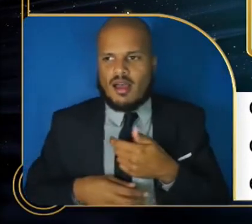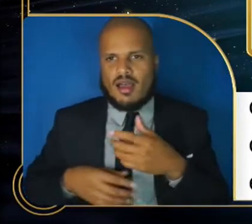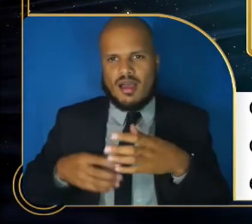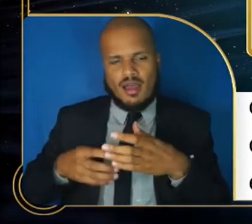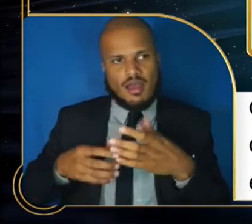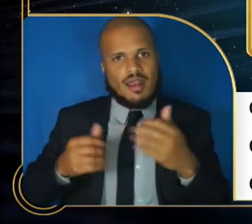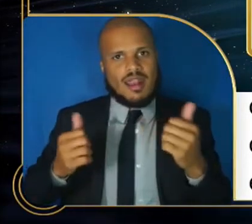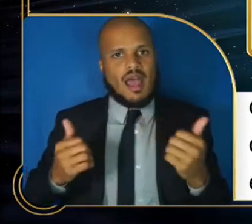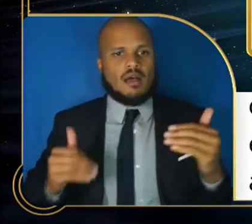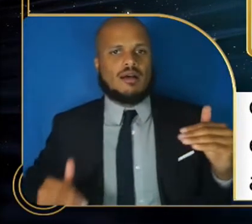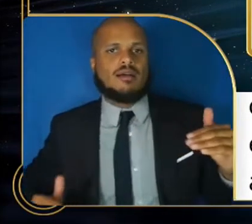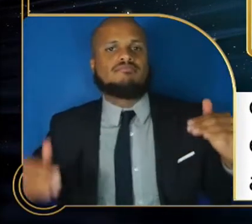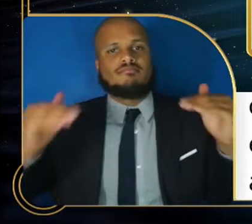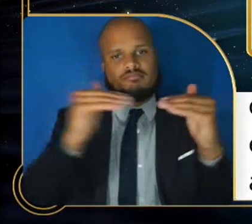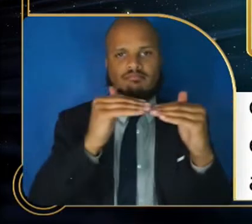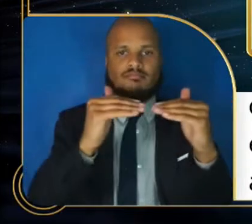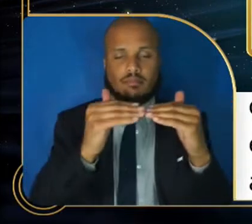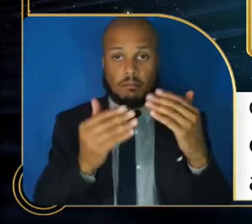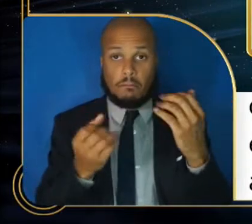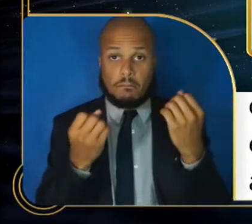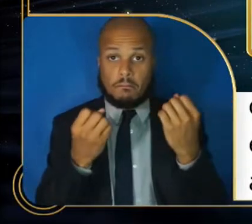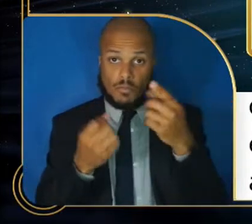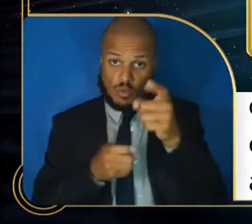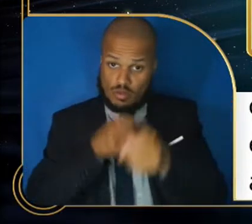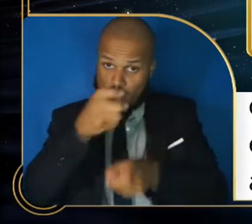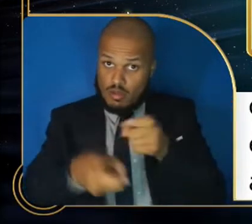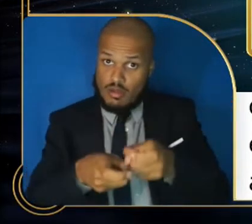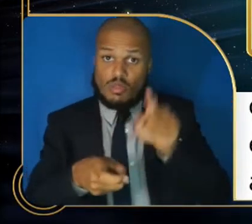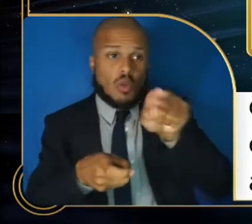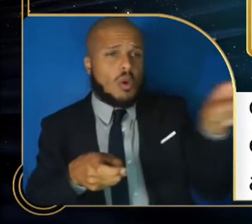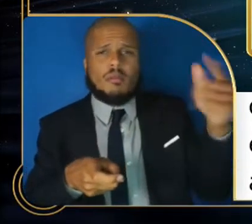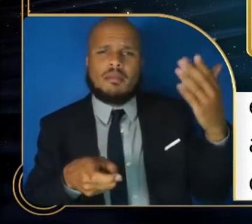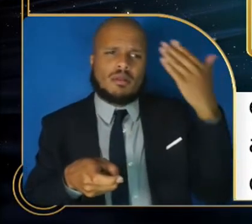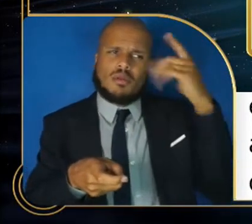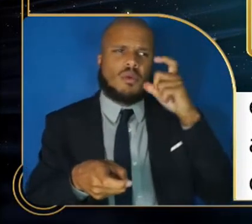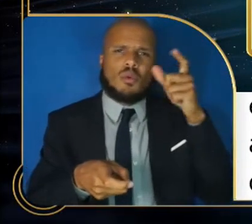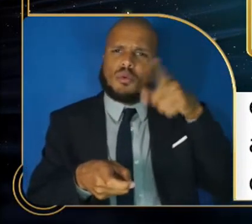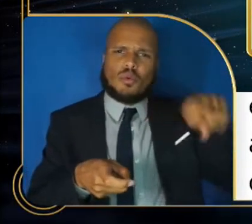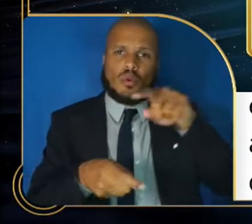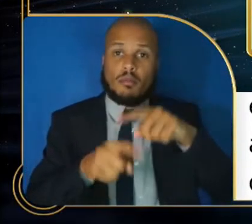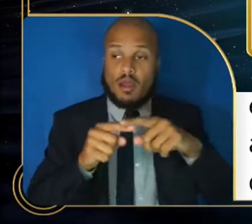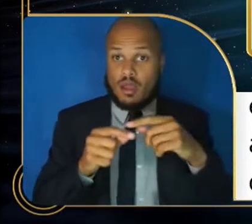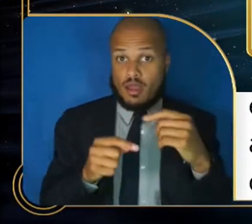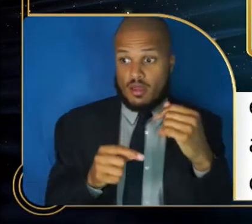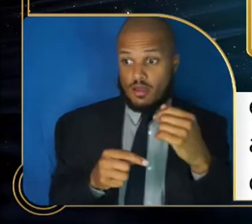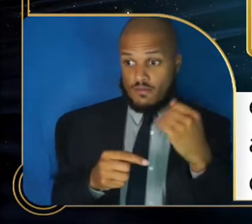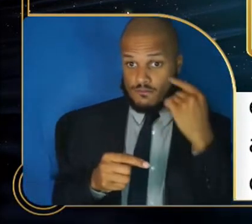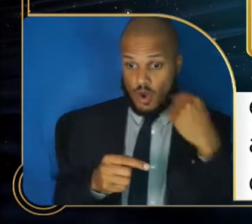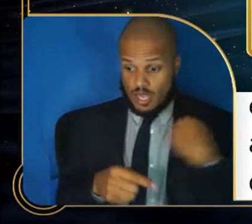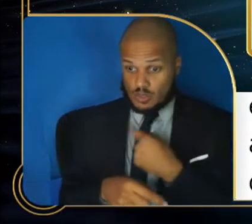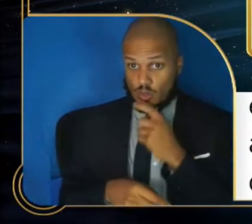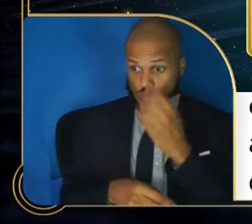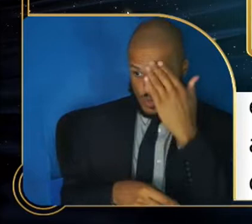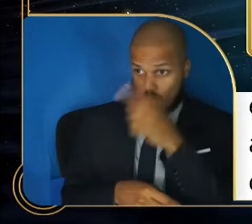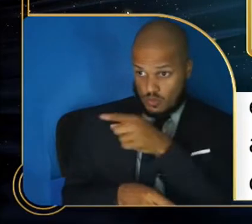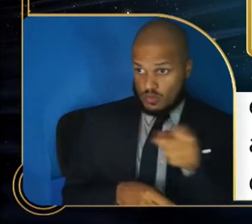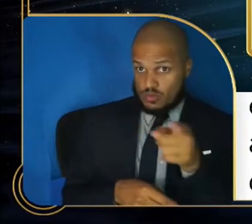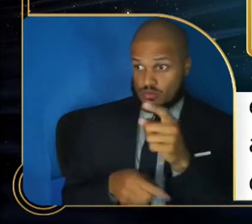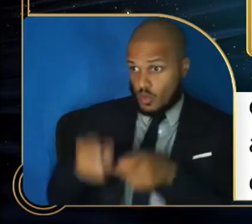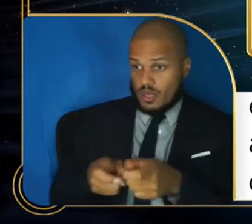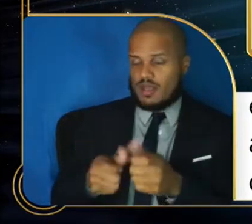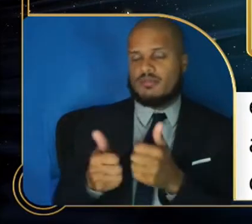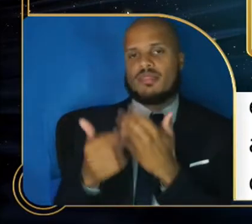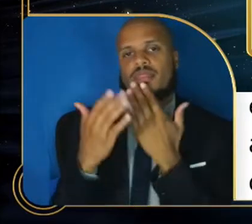what role you play, but for those of us who do, we want to thank you for these past 50 years.